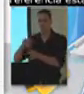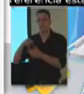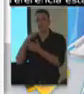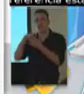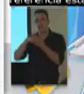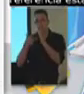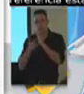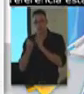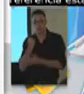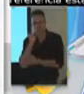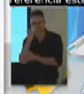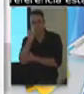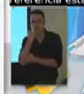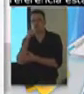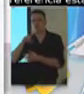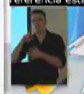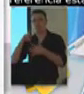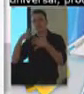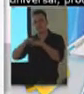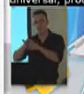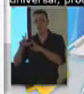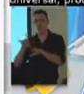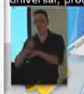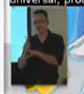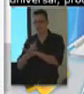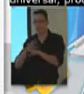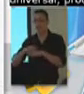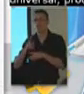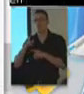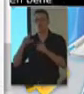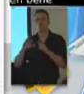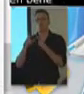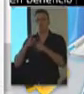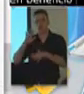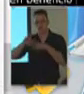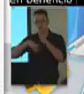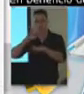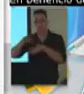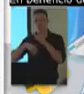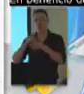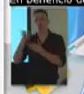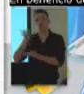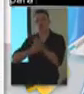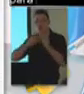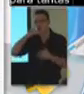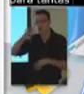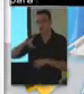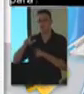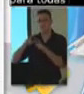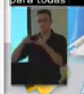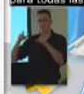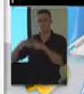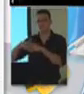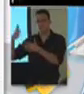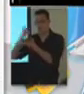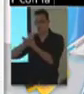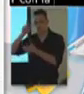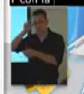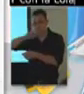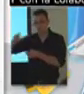design, assistant products and digital interaction to benefit and advance society for all people with the collaboration and the involvement of all